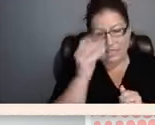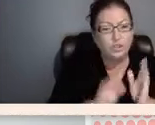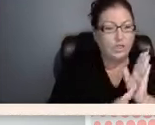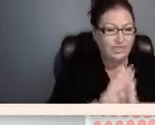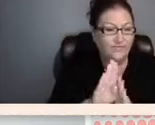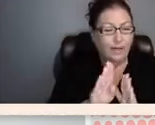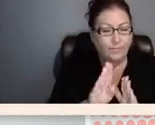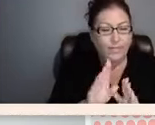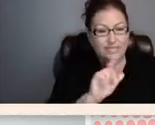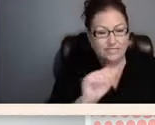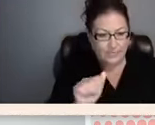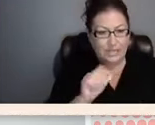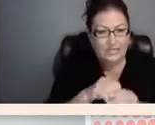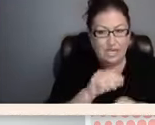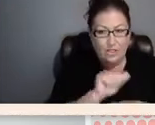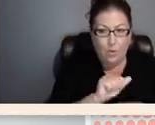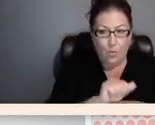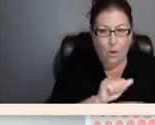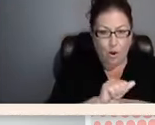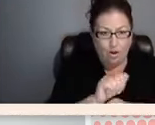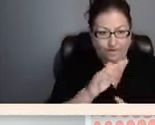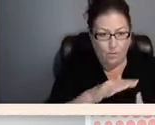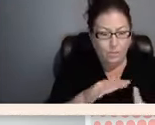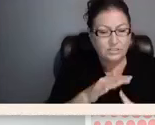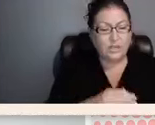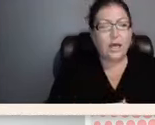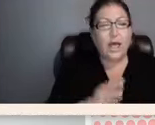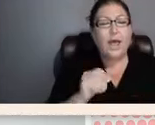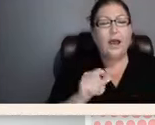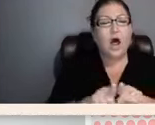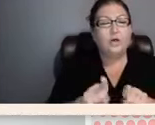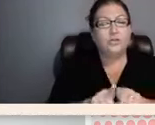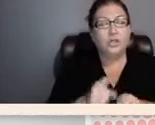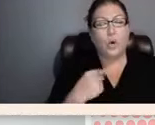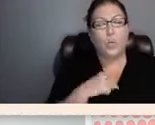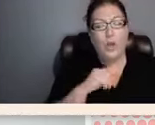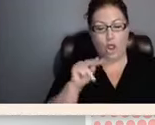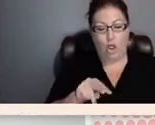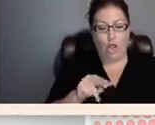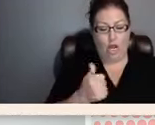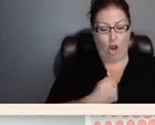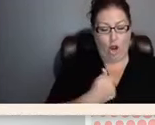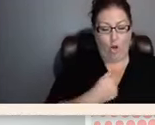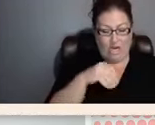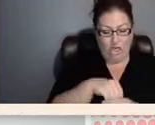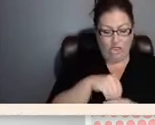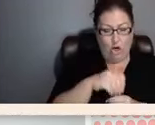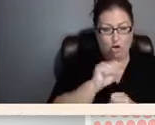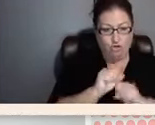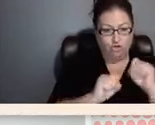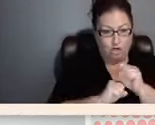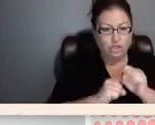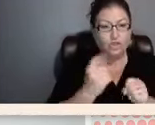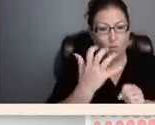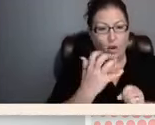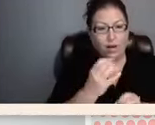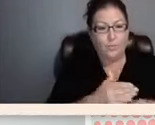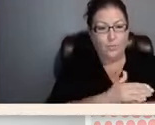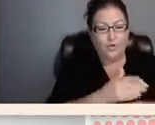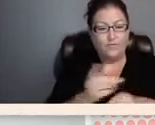the workforce. And we also look at our own internal structures, and we want to improve the management, not only